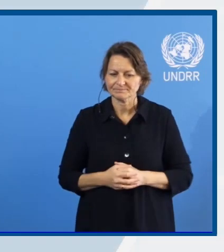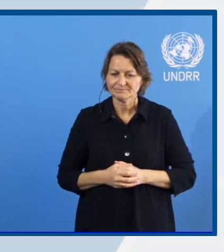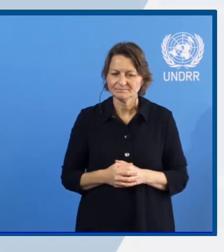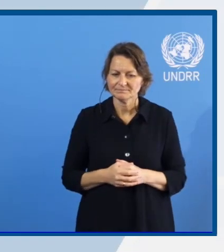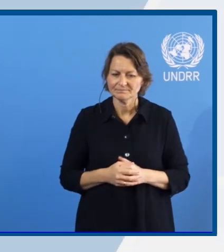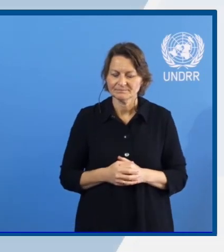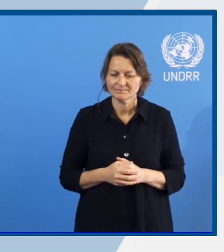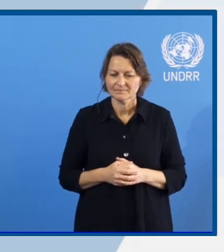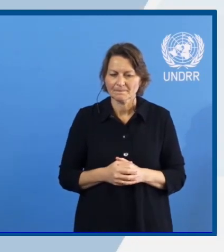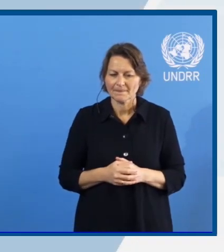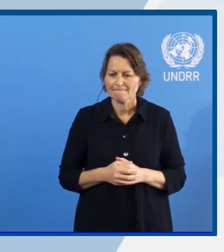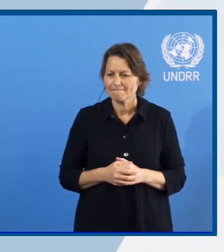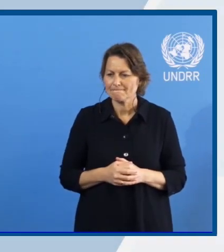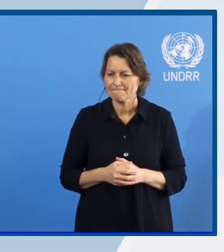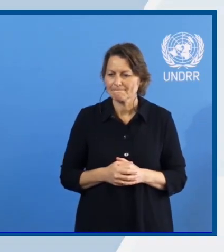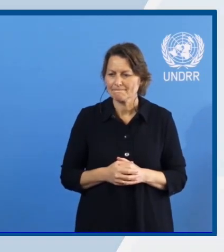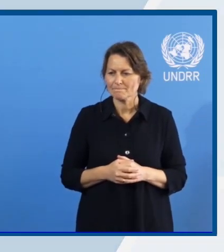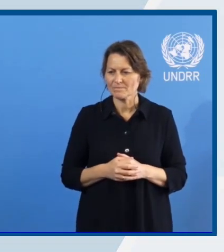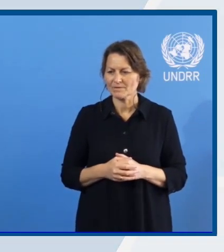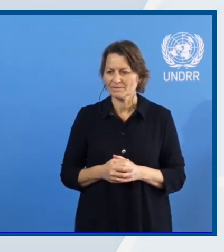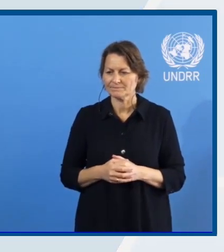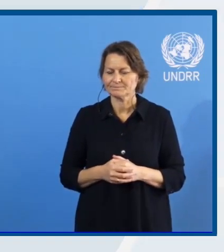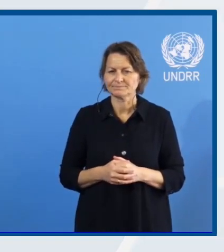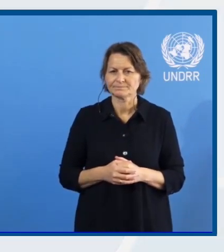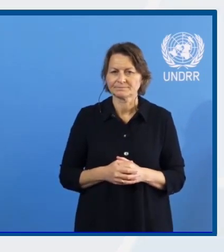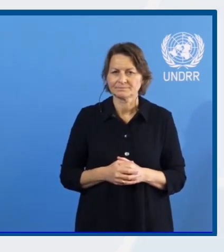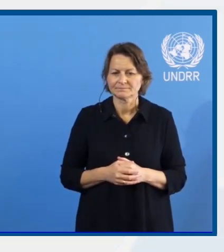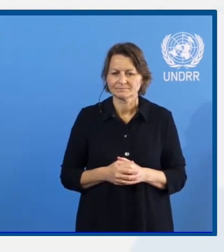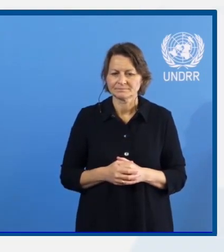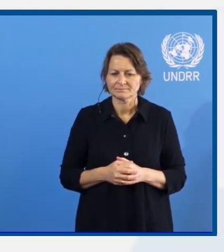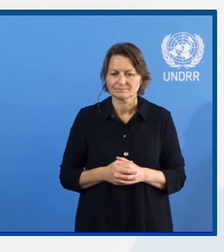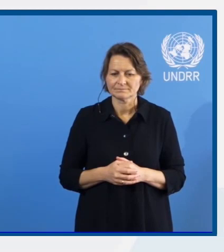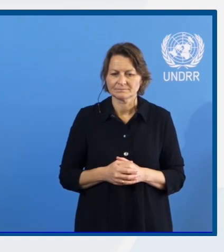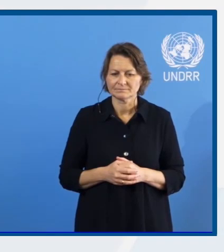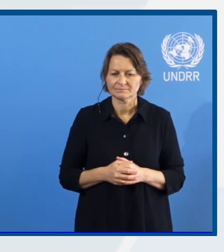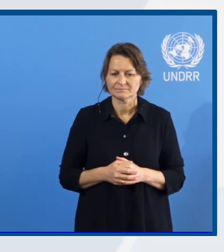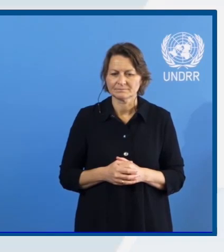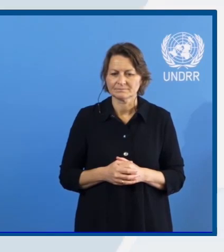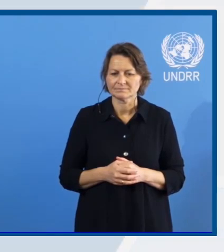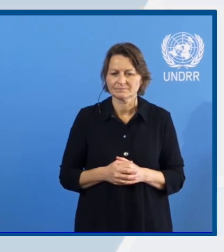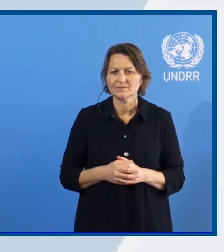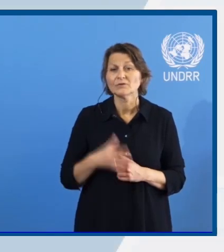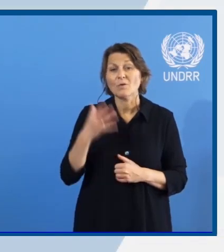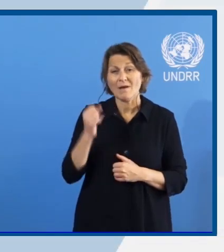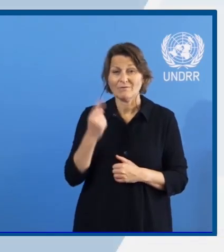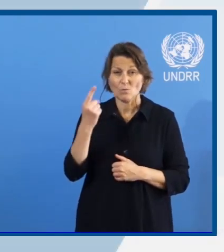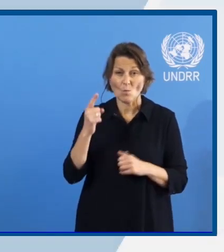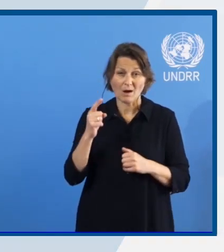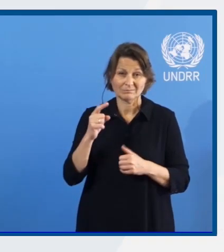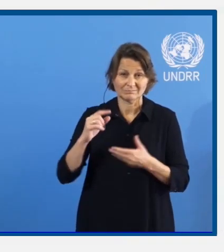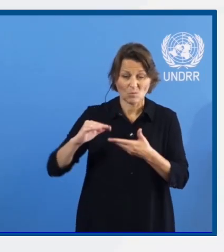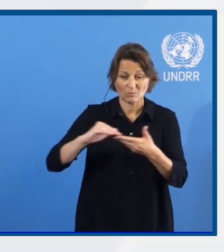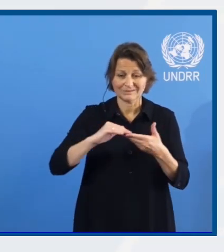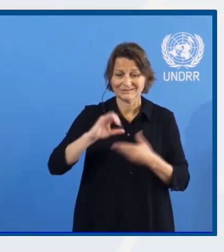of policies and investment options to reduce losses and enhance infrastructure resilience. This was developed